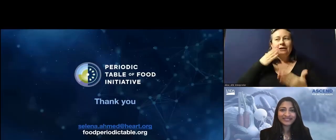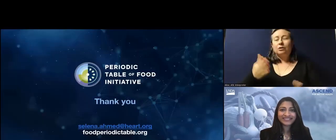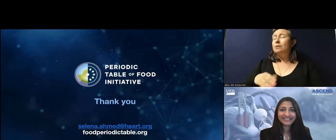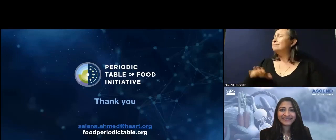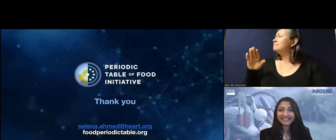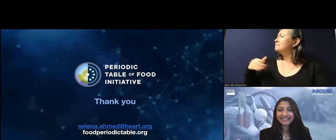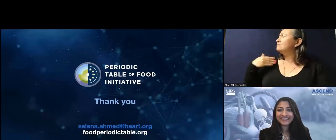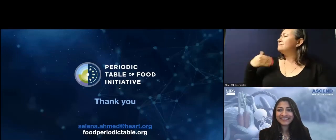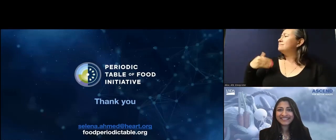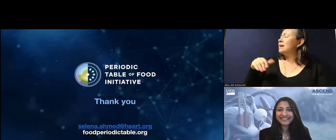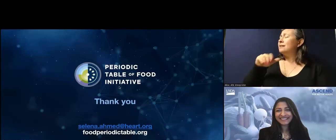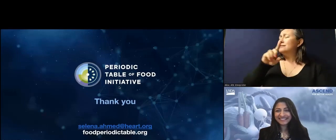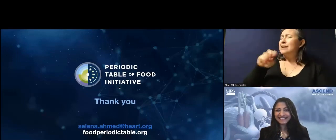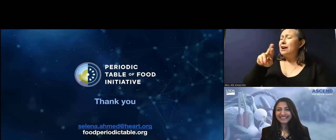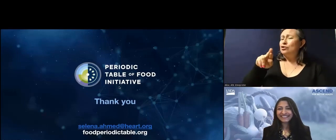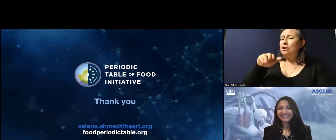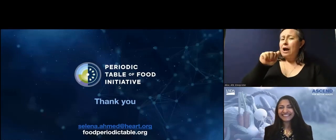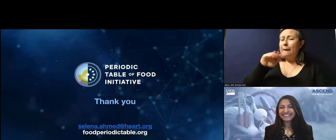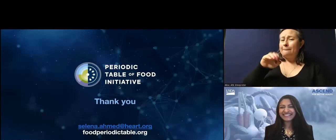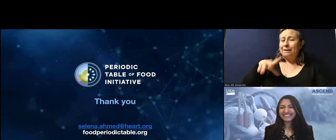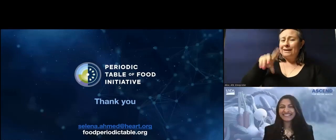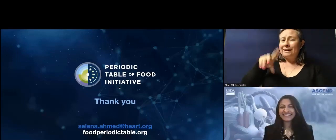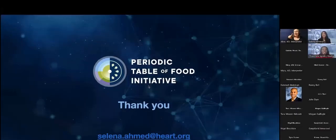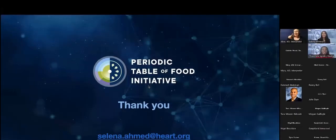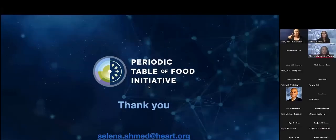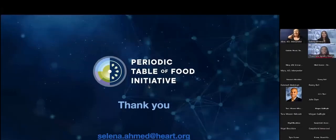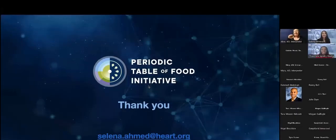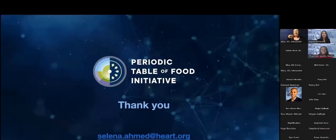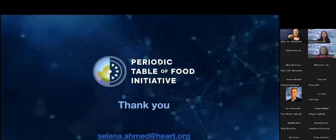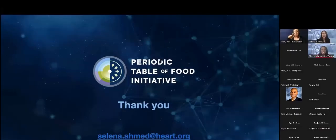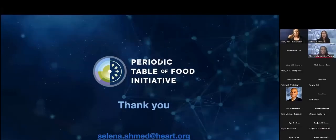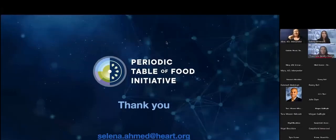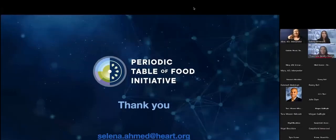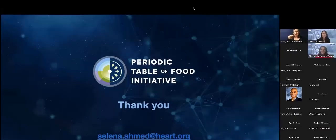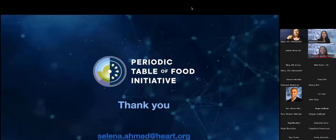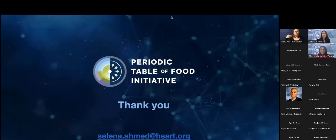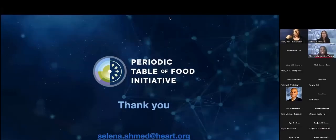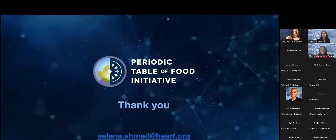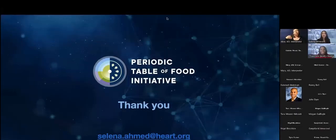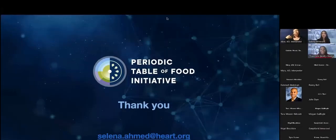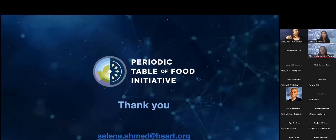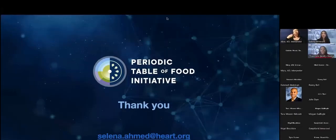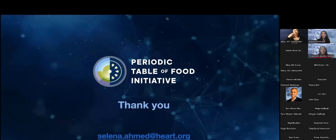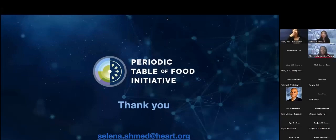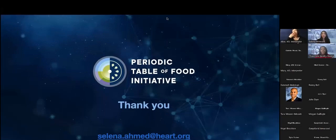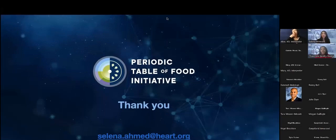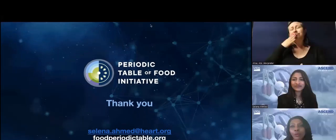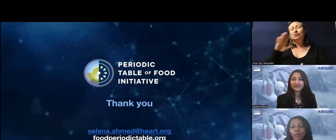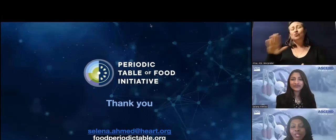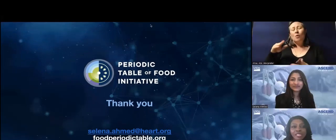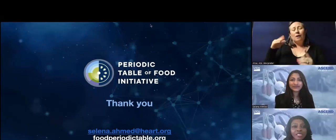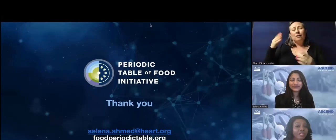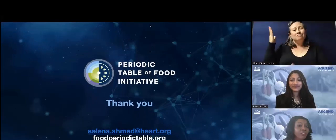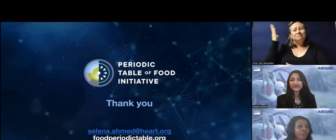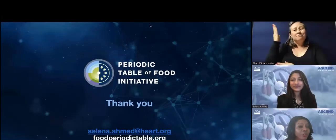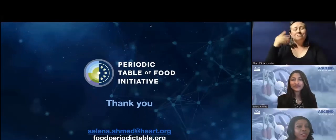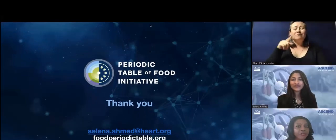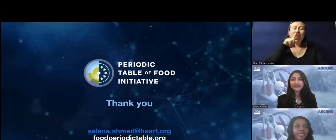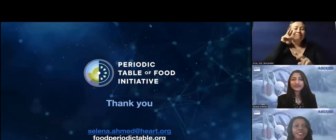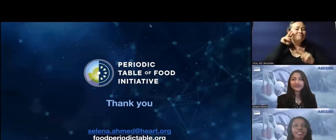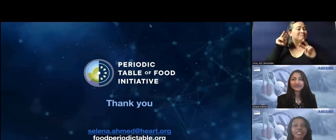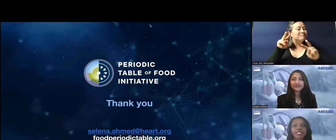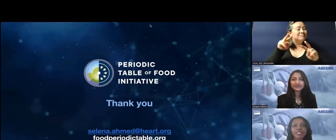Dr. Amid, Selena, thank you for that very exciting presentation. We look forward to seeing